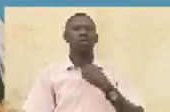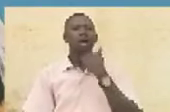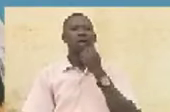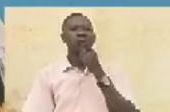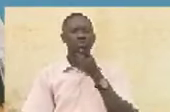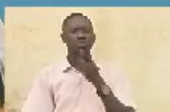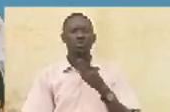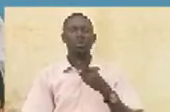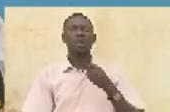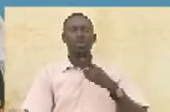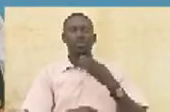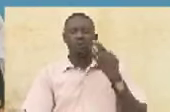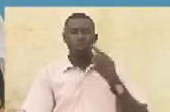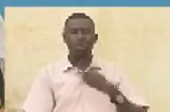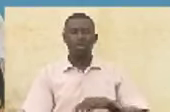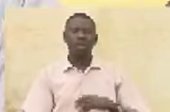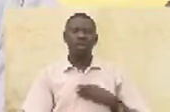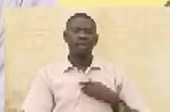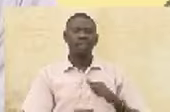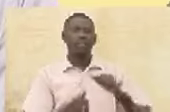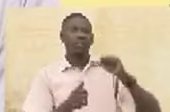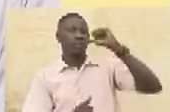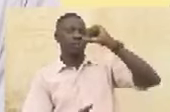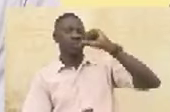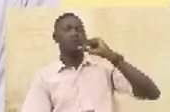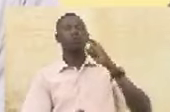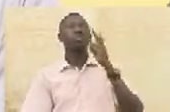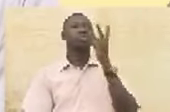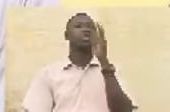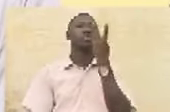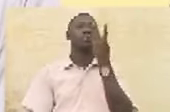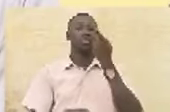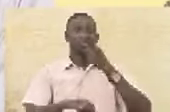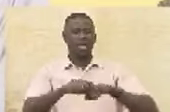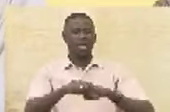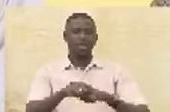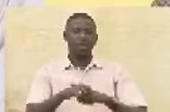Bring Yalmindi Fulani Yanke Borola.